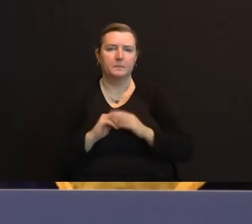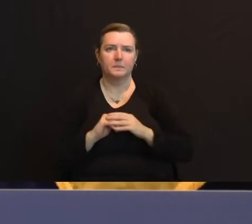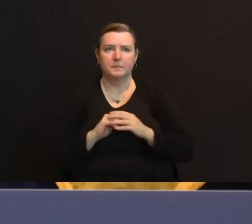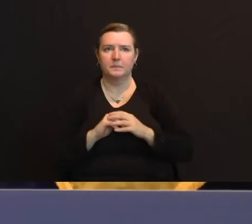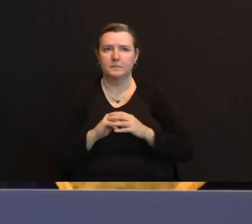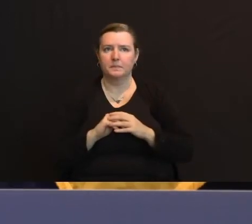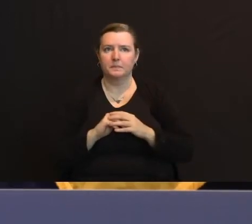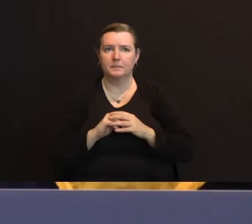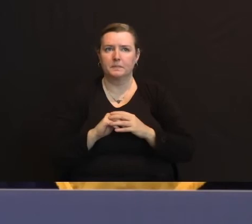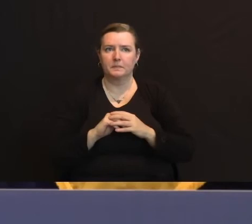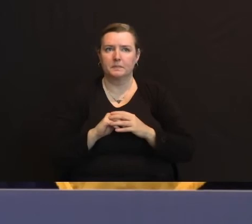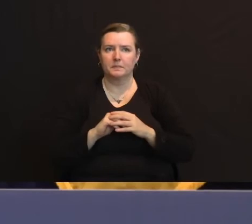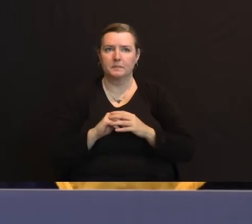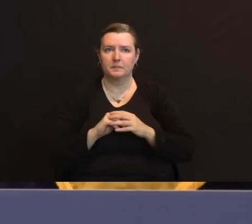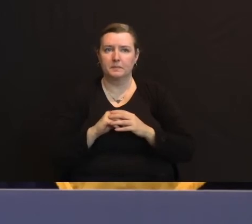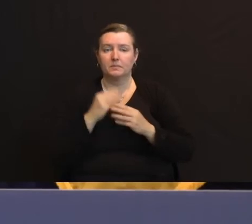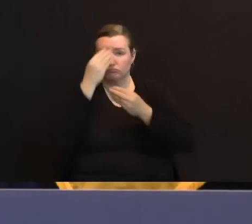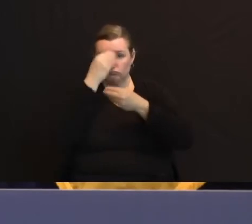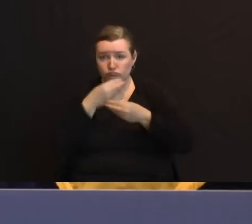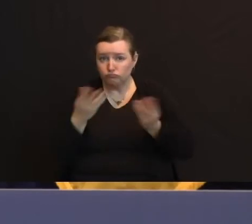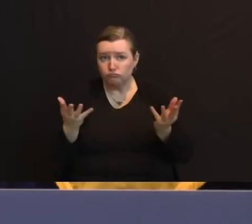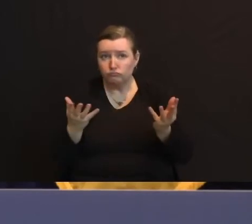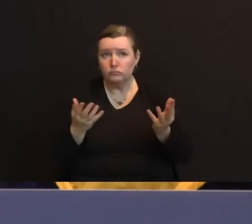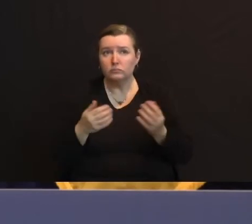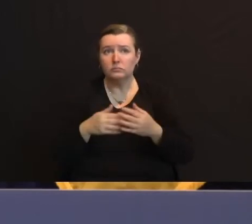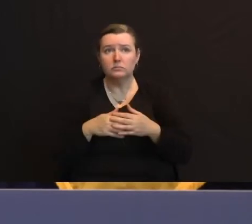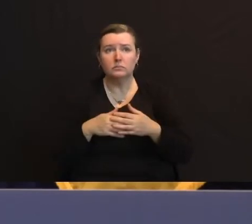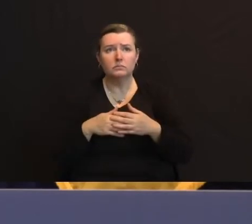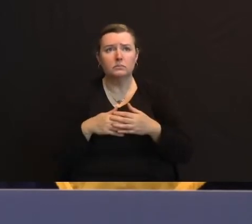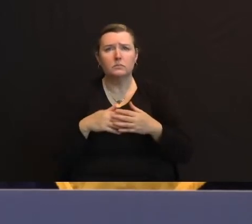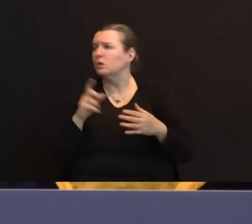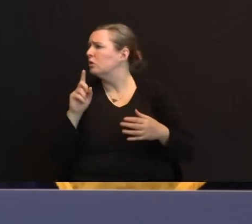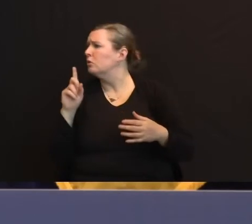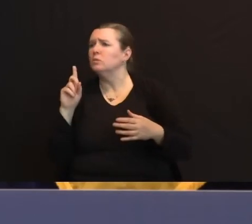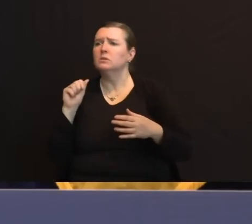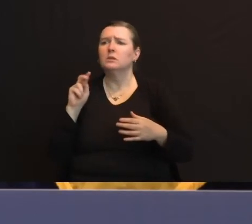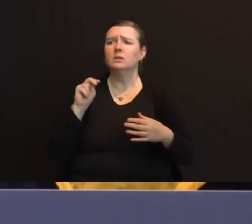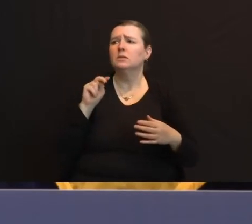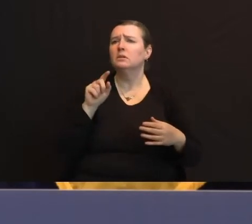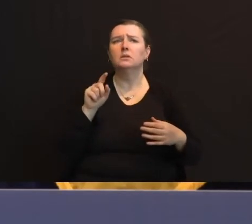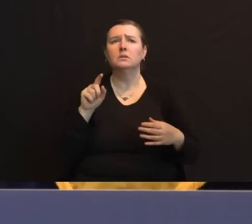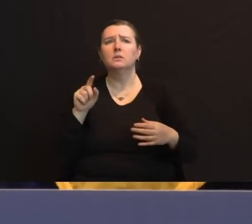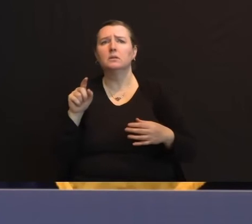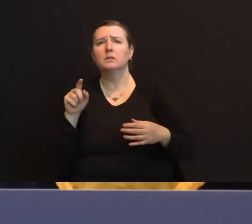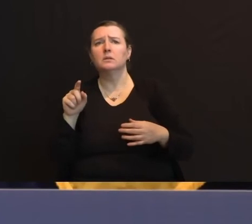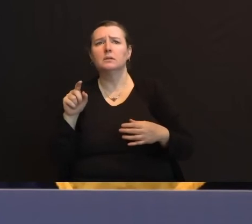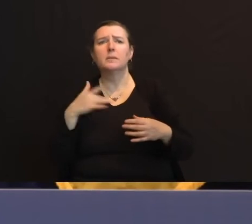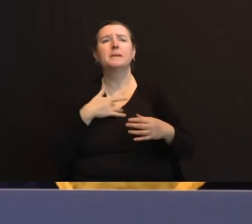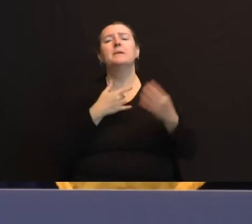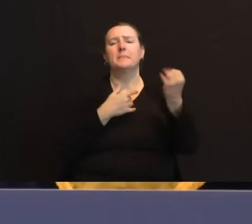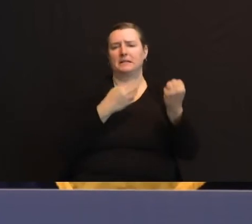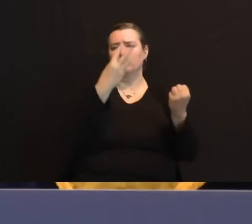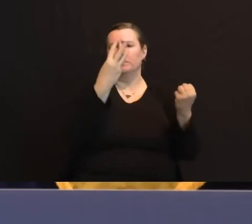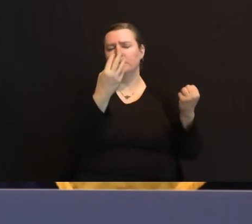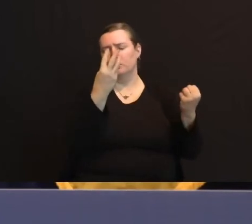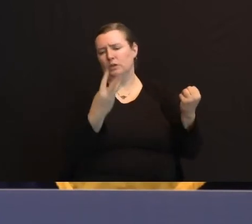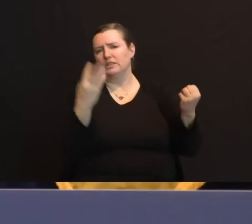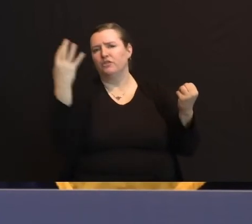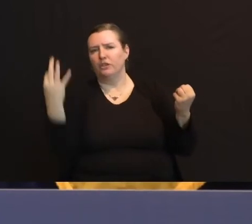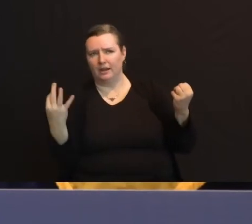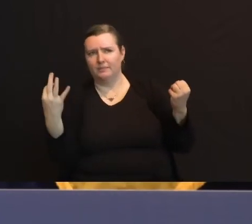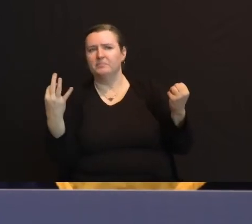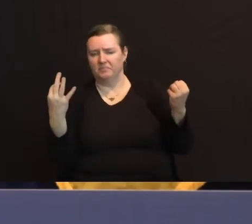to be on this rhythm. I've lost Dan Bryan. I assume he's here somewhere. There's Dan. Monday, Wednesday, Friday, unless you hear otherwise. And I right now have no reason